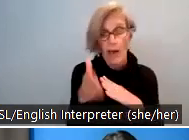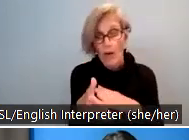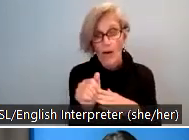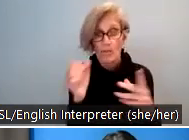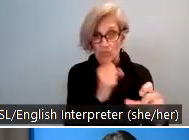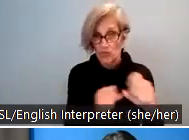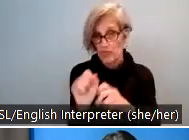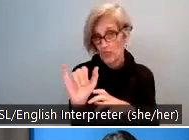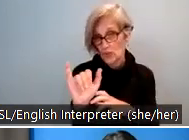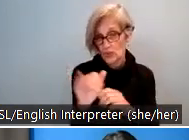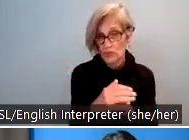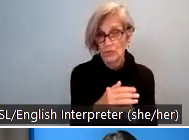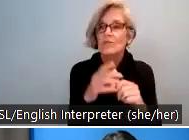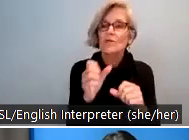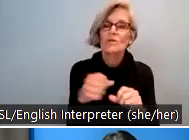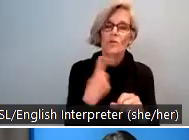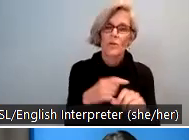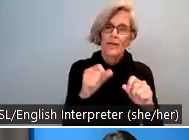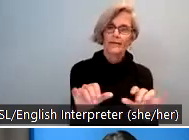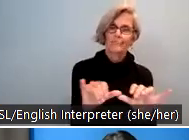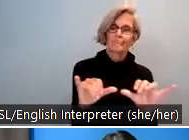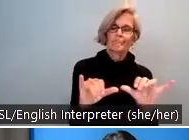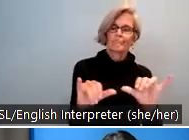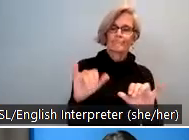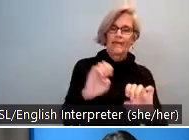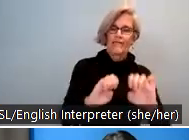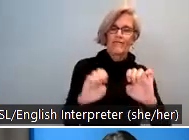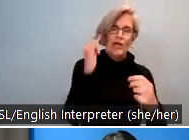project's effectiveness. And you all have an